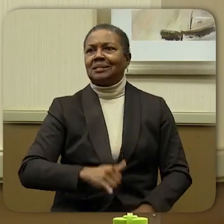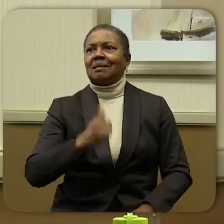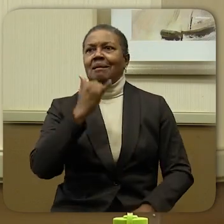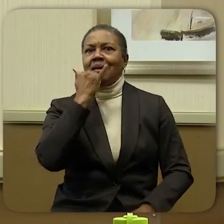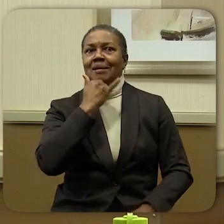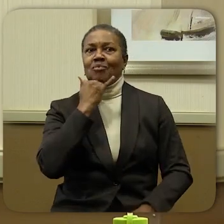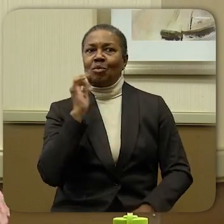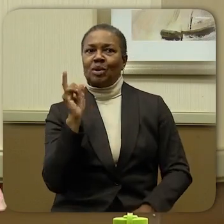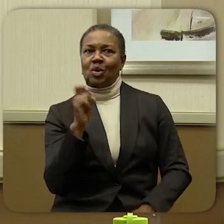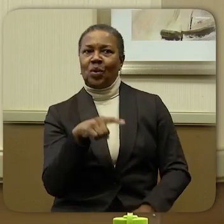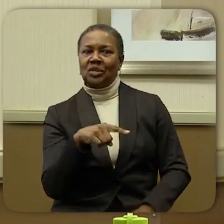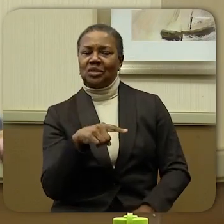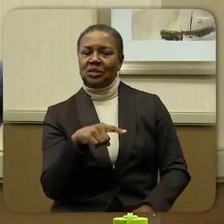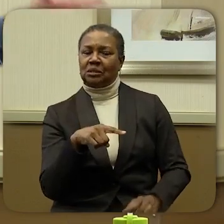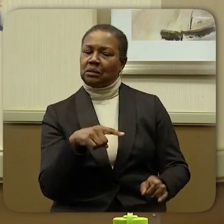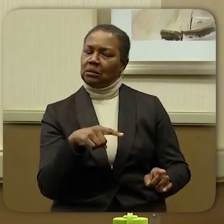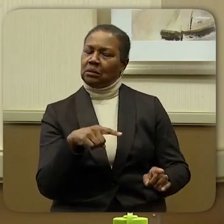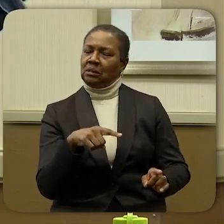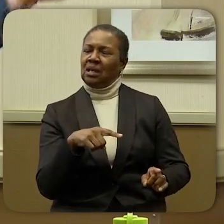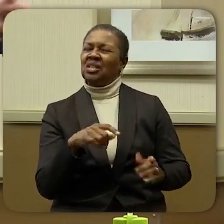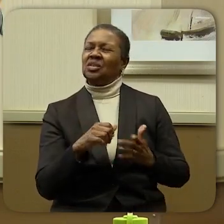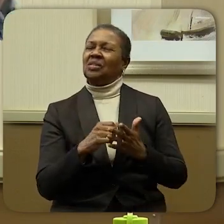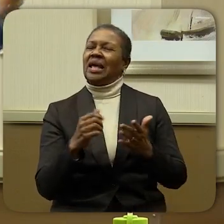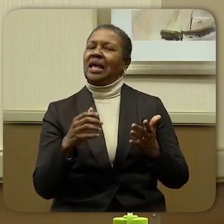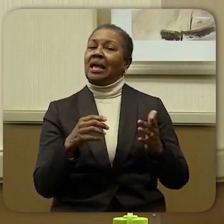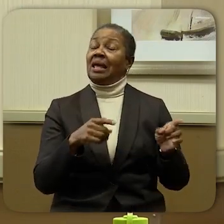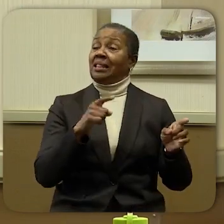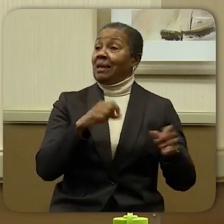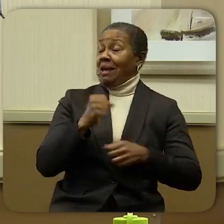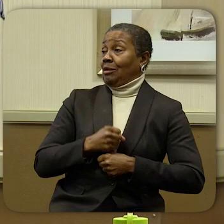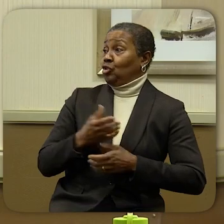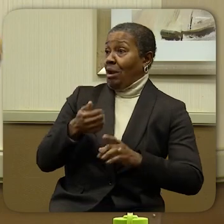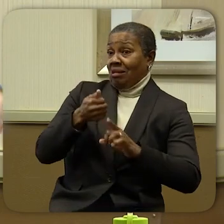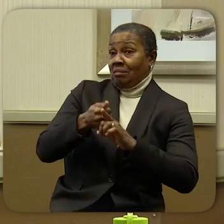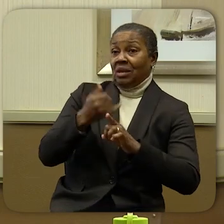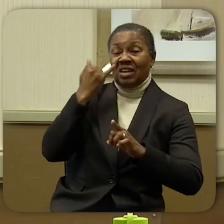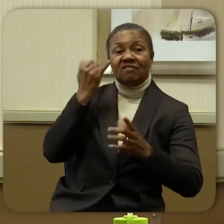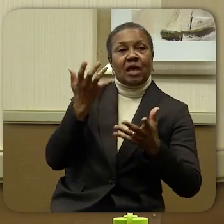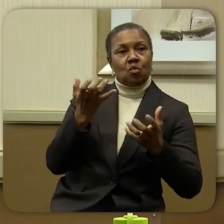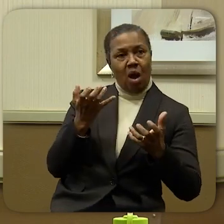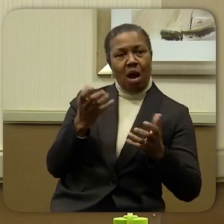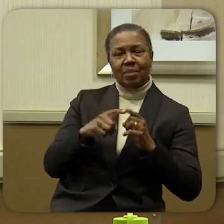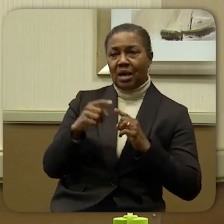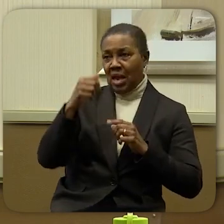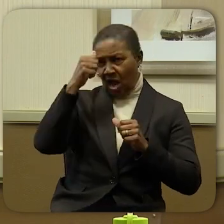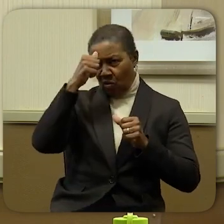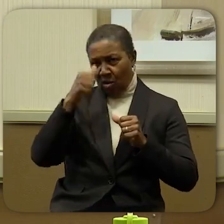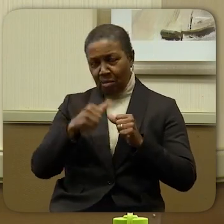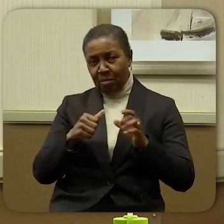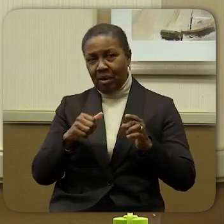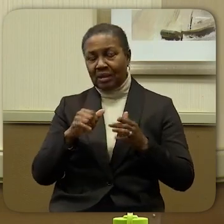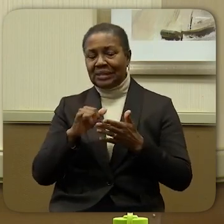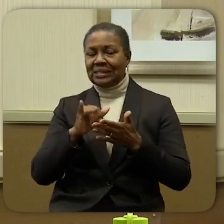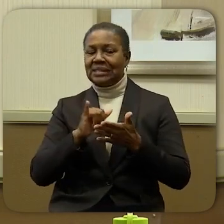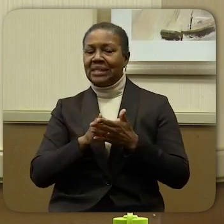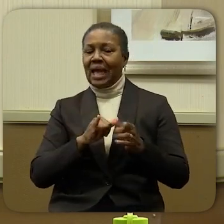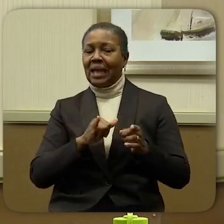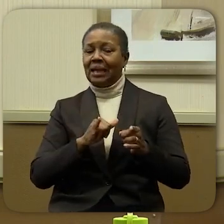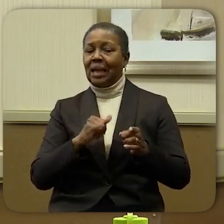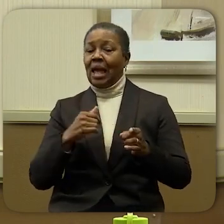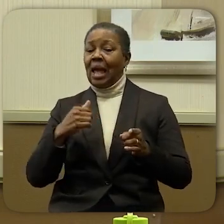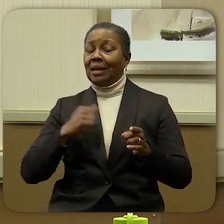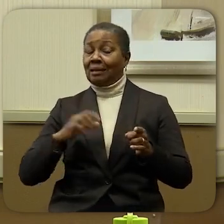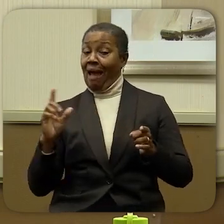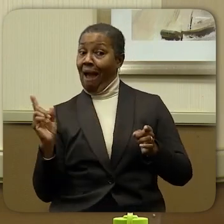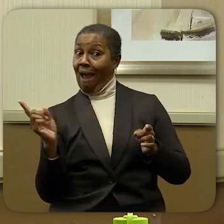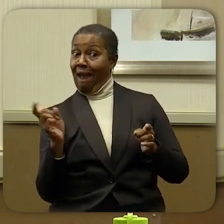questions to young people. So they're allowed to share and be out, but just be thinking about is that a question